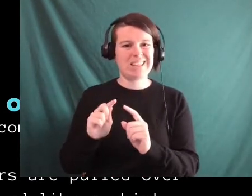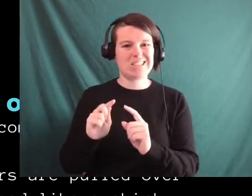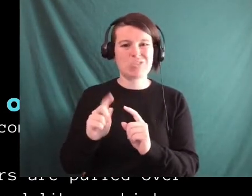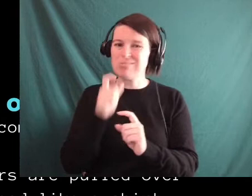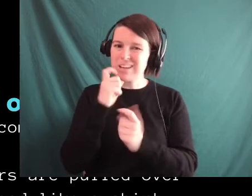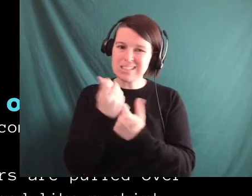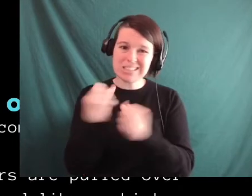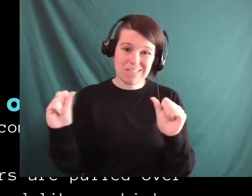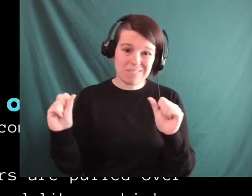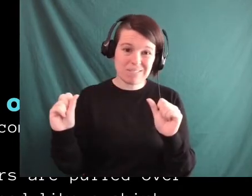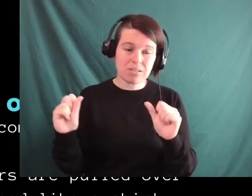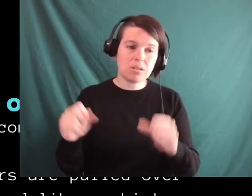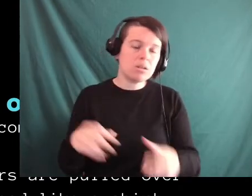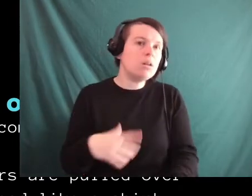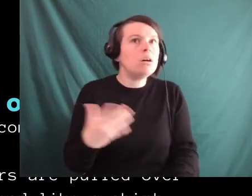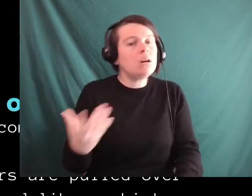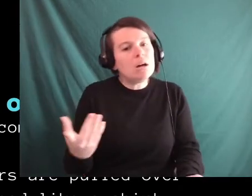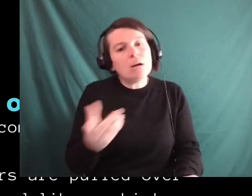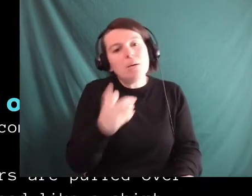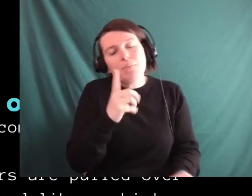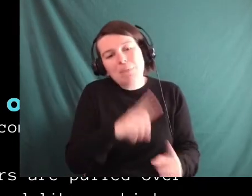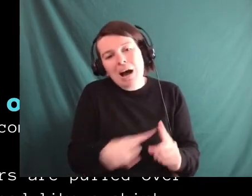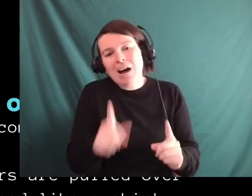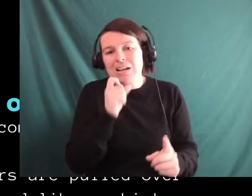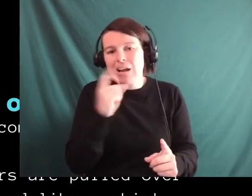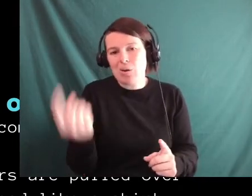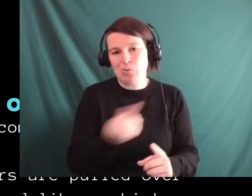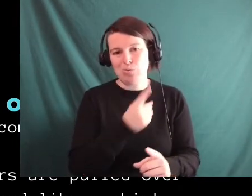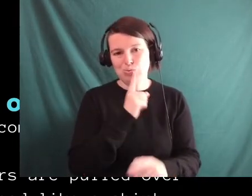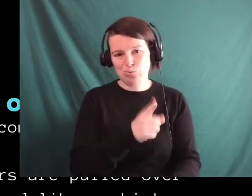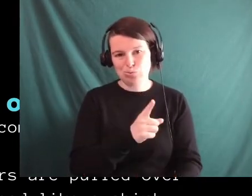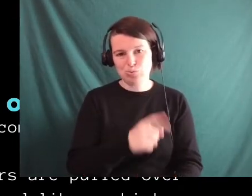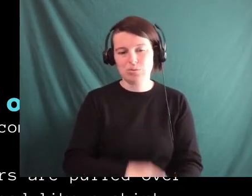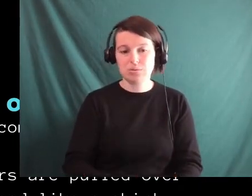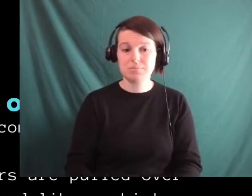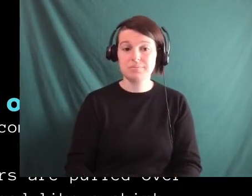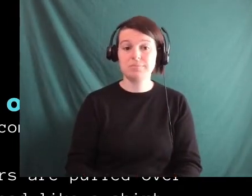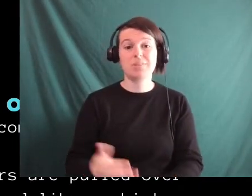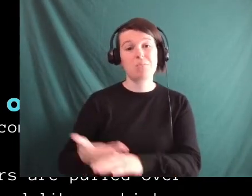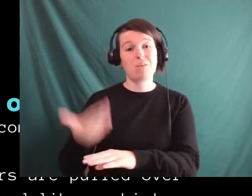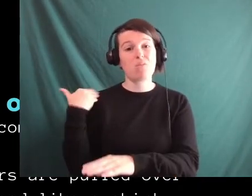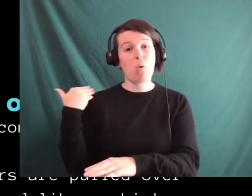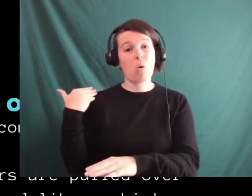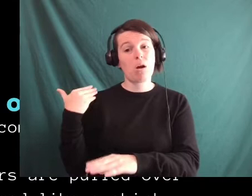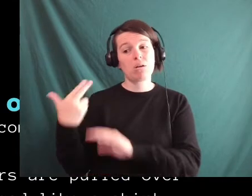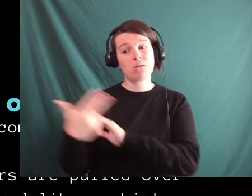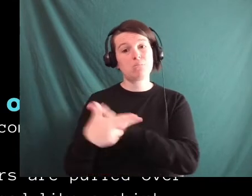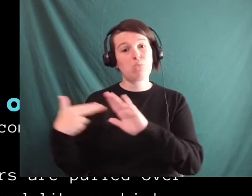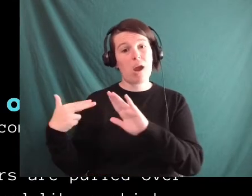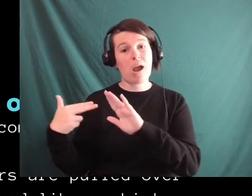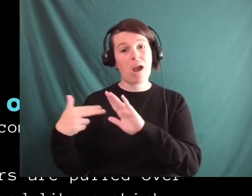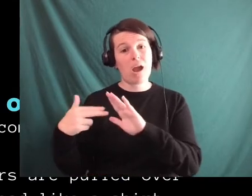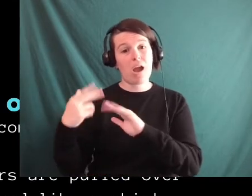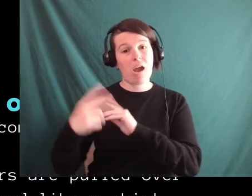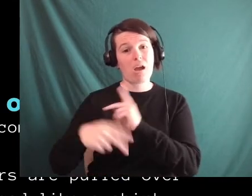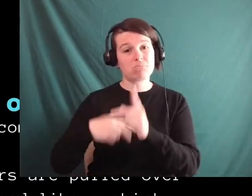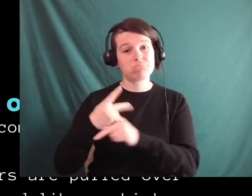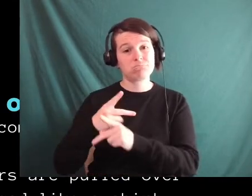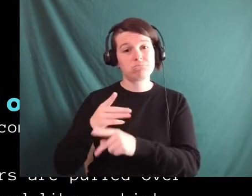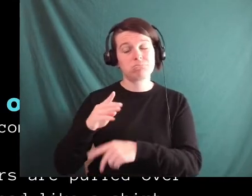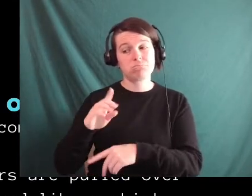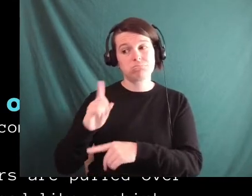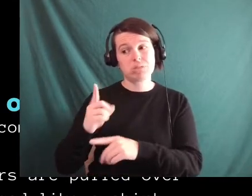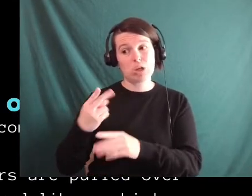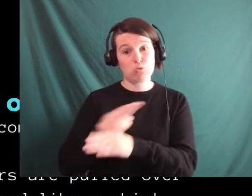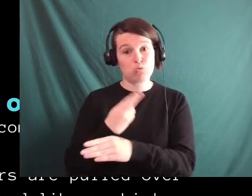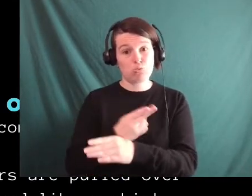unsafe, but it's not necessarily true. There used to be a few brands back in the day that used these clasp